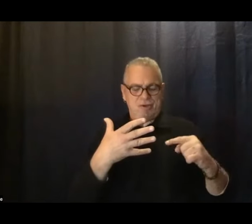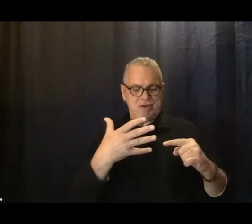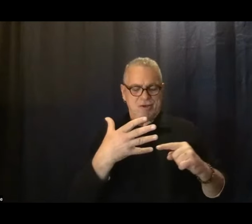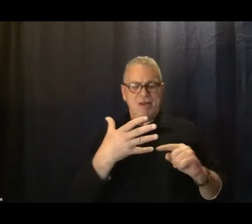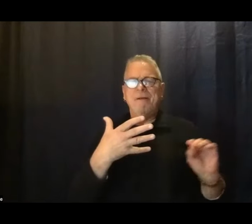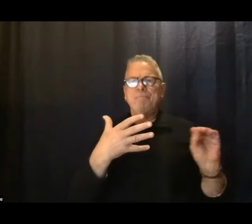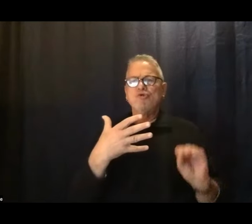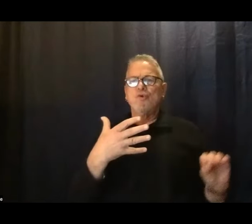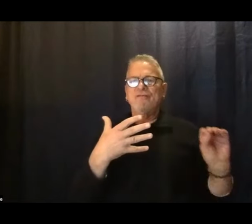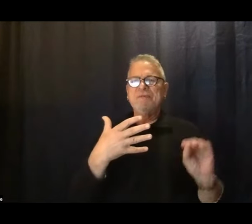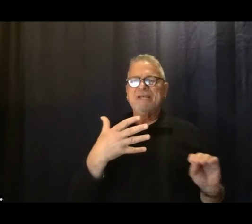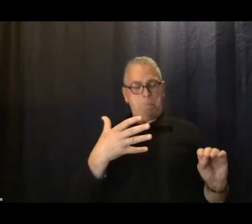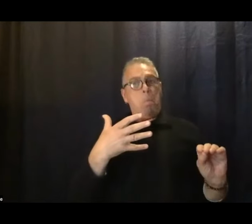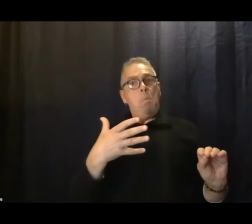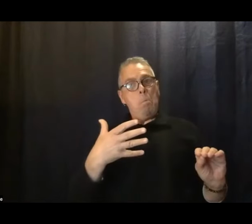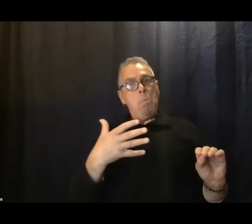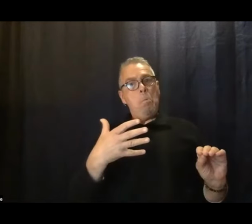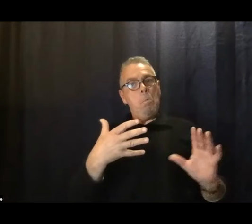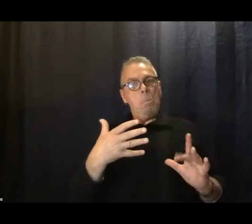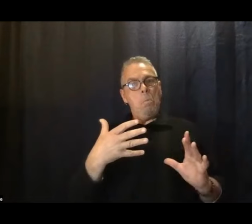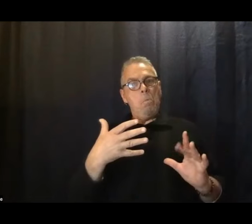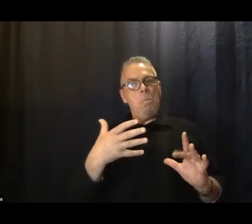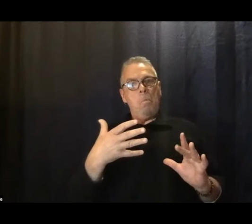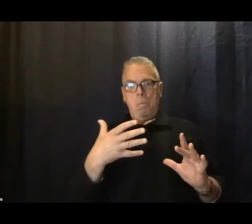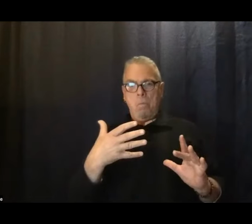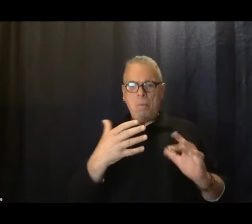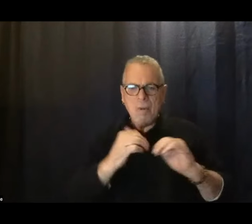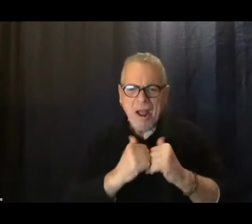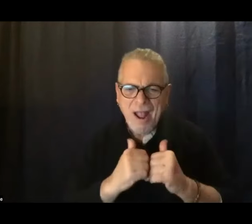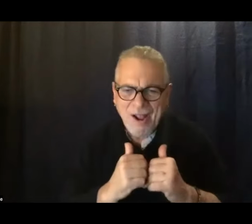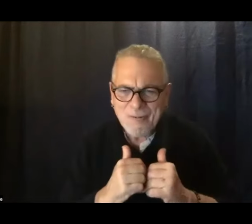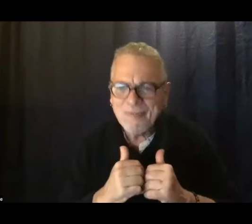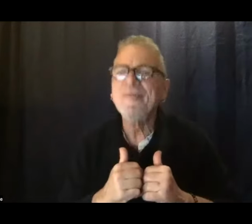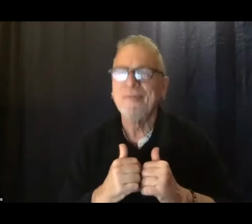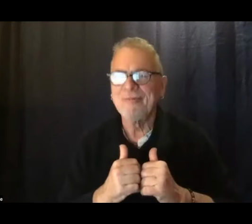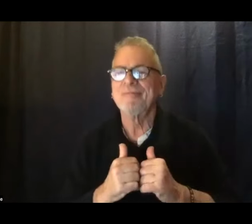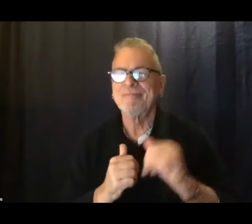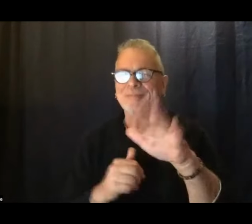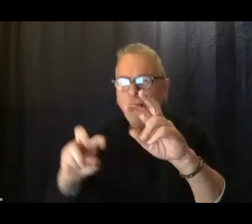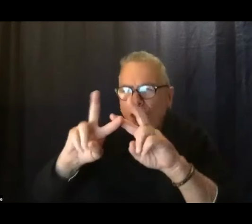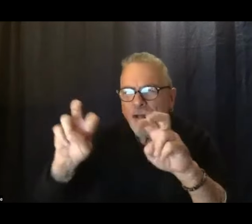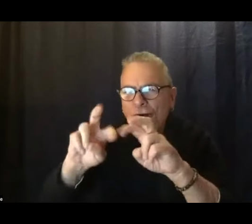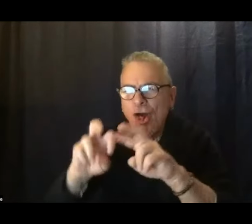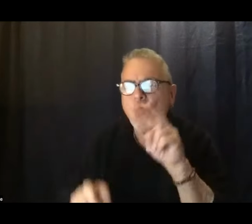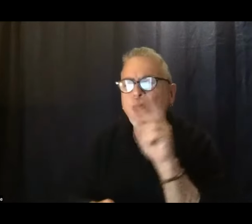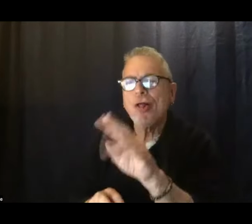the down, and the movement. Okay, pretty interesting, right?